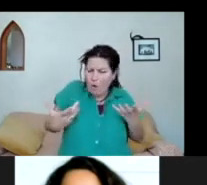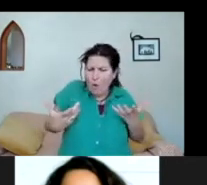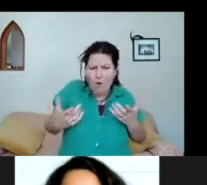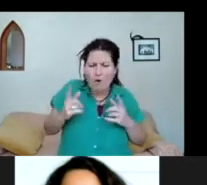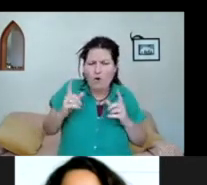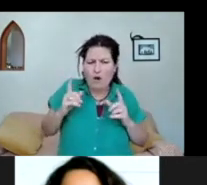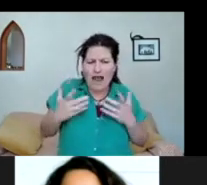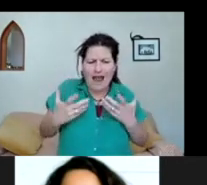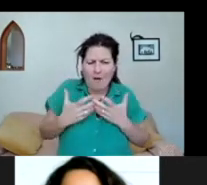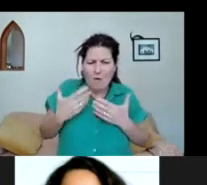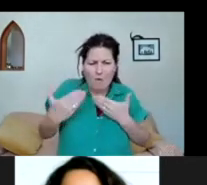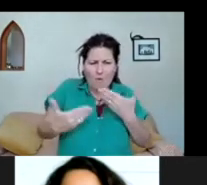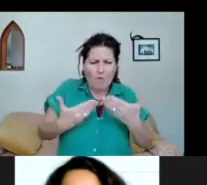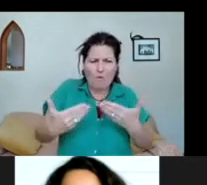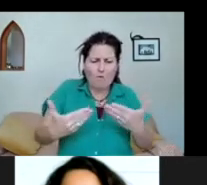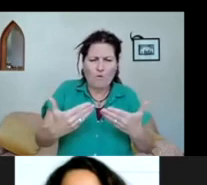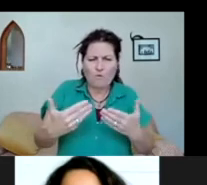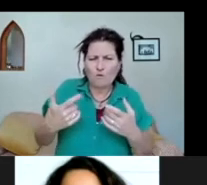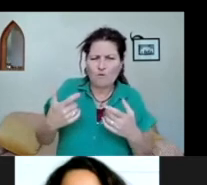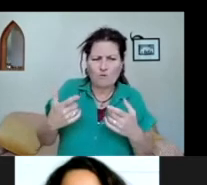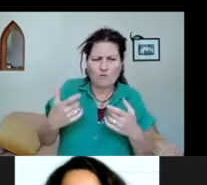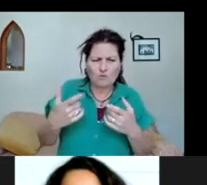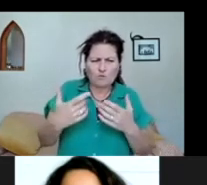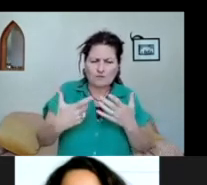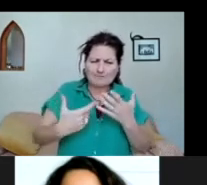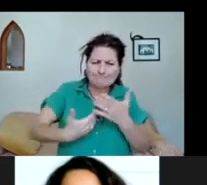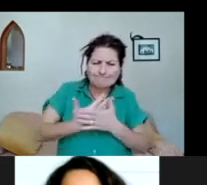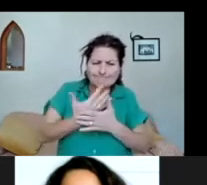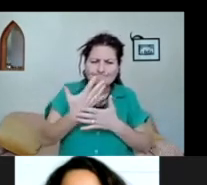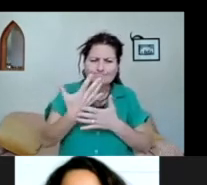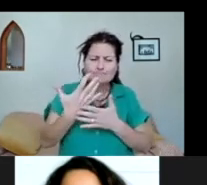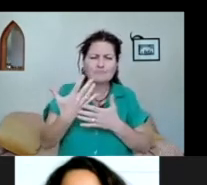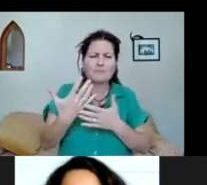so, I mean, you would, I guess,